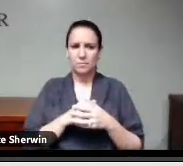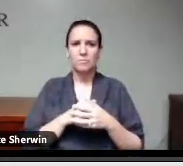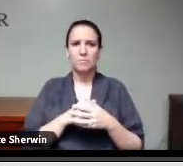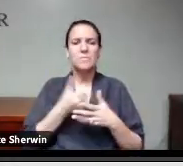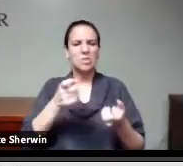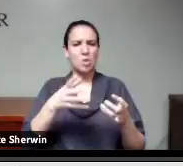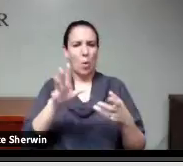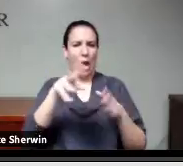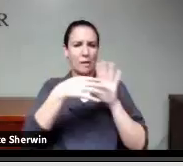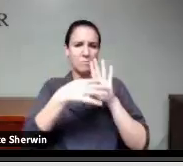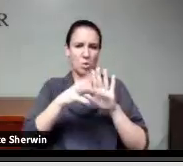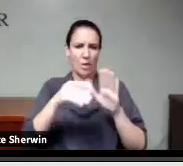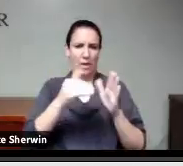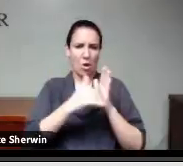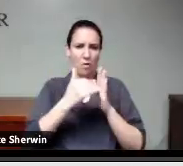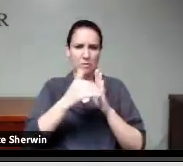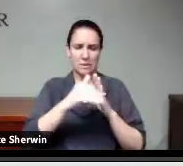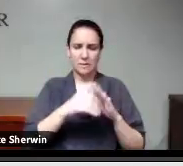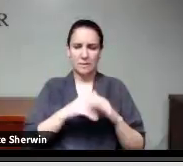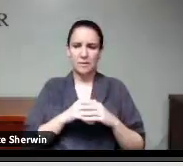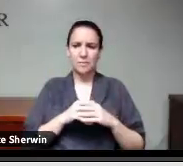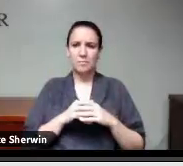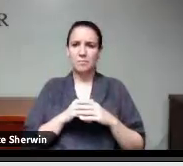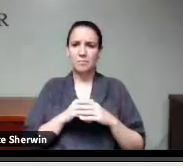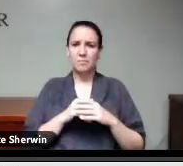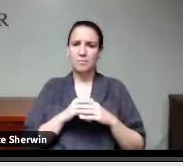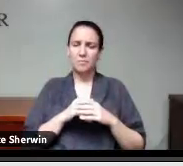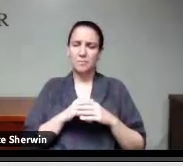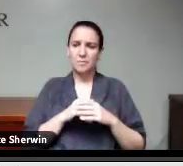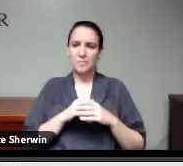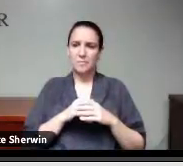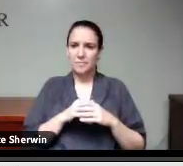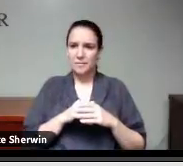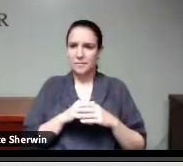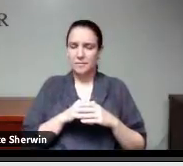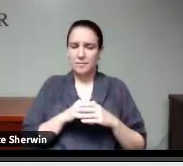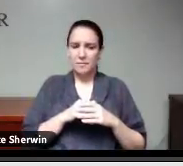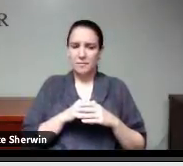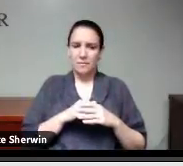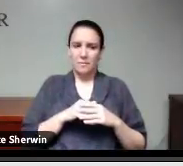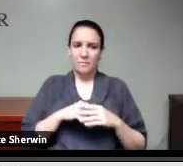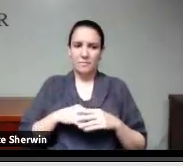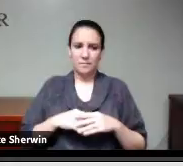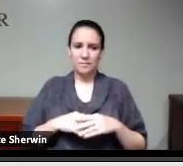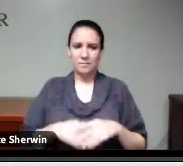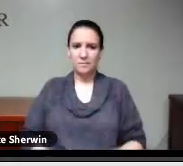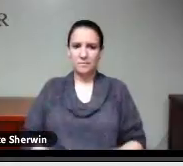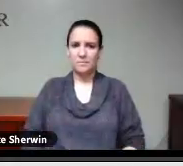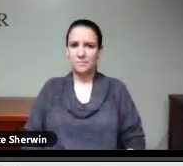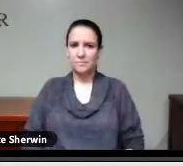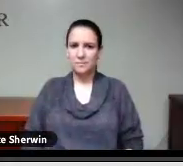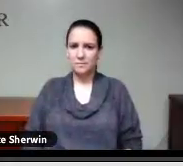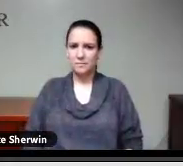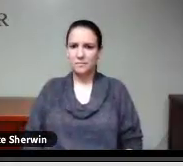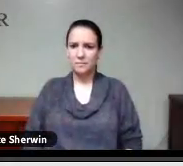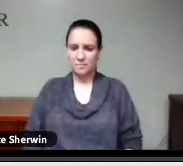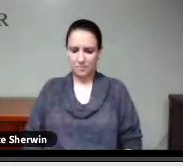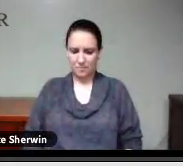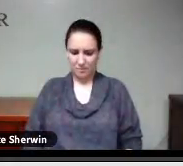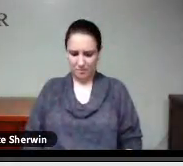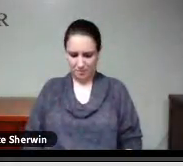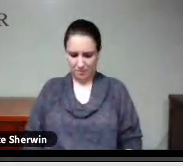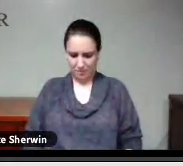of evaluating and then using that to define programs or services that really reinforces how important it